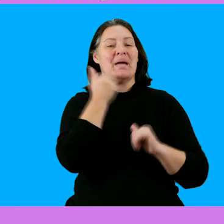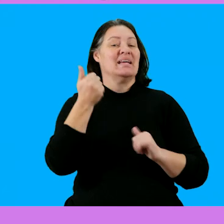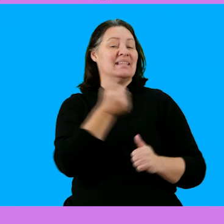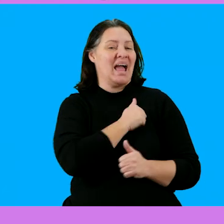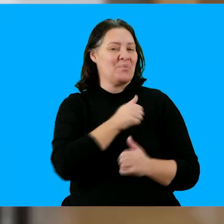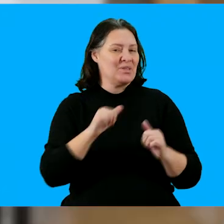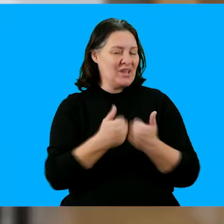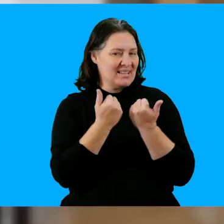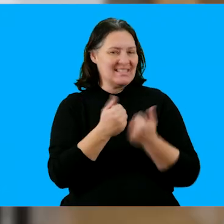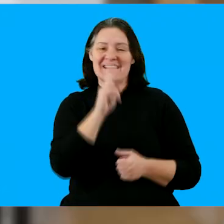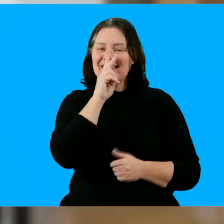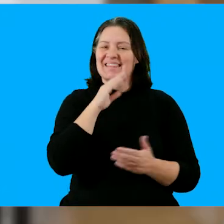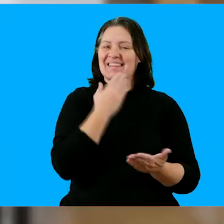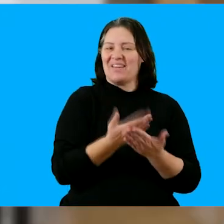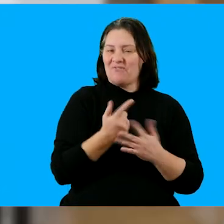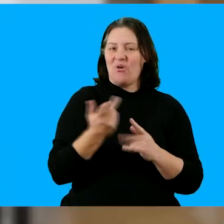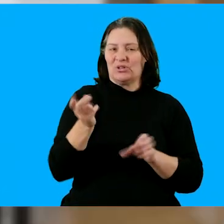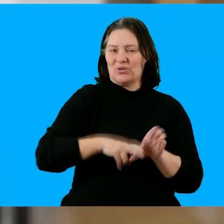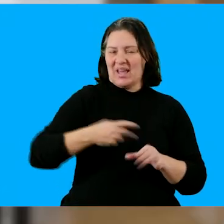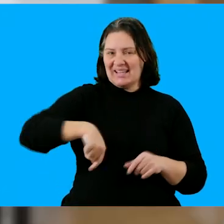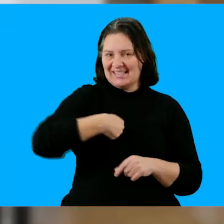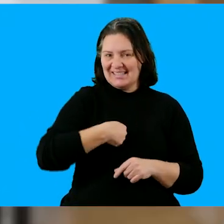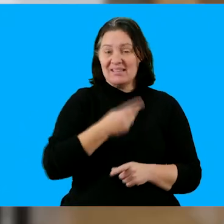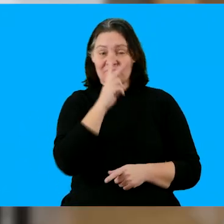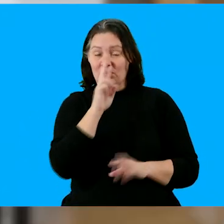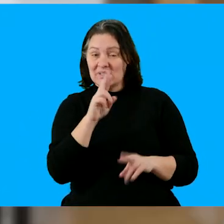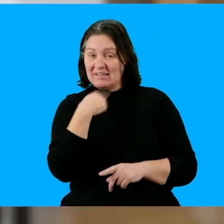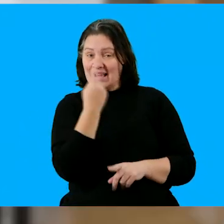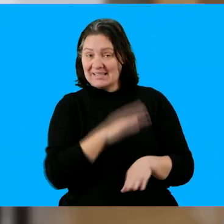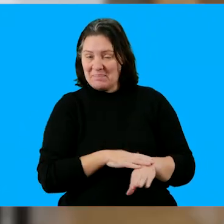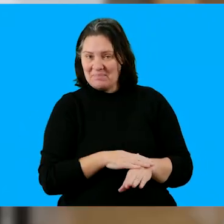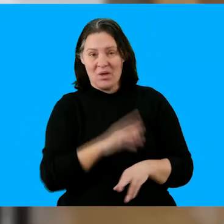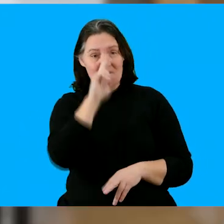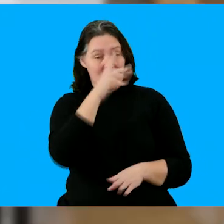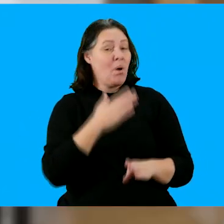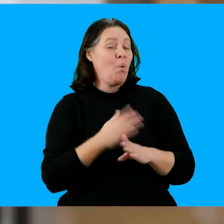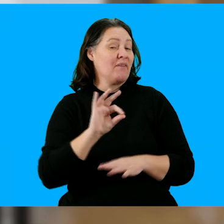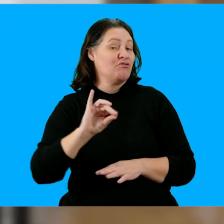luck with the challenge. Okay, thank you for joining us today. Hope to see you next time.